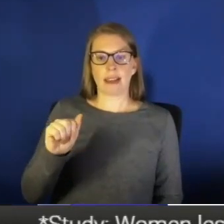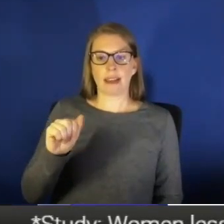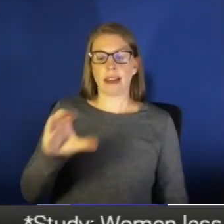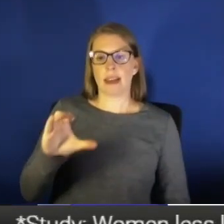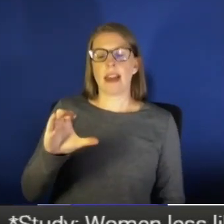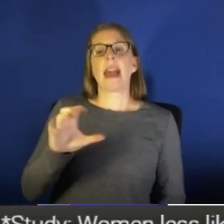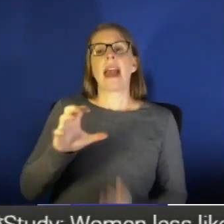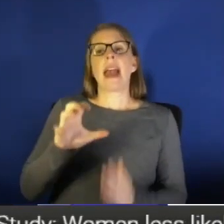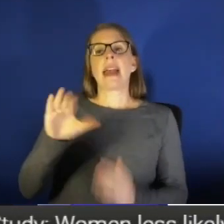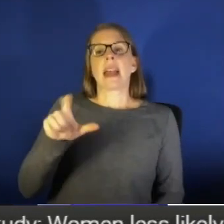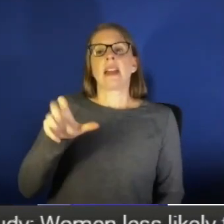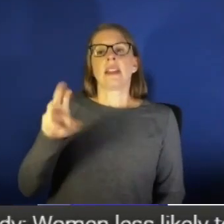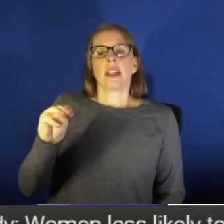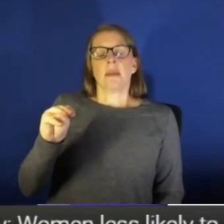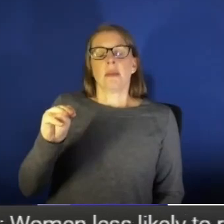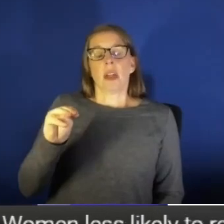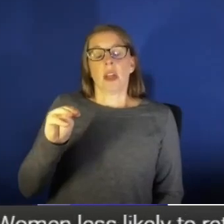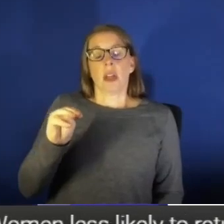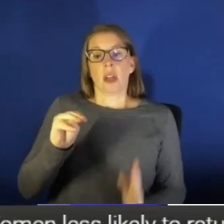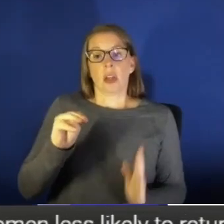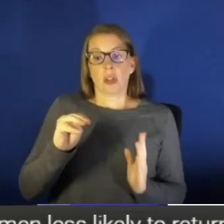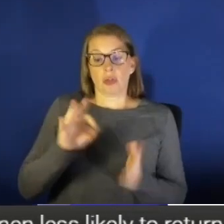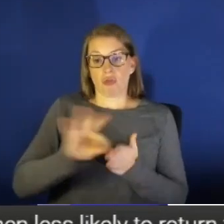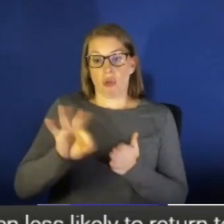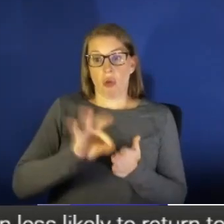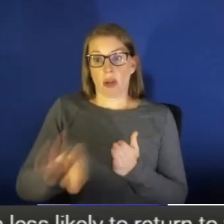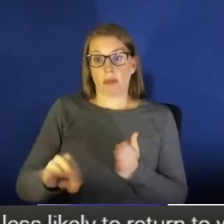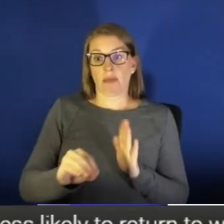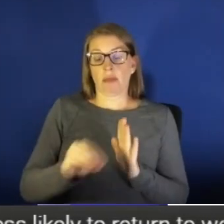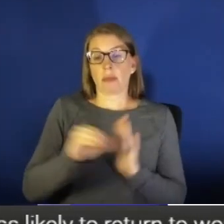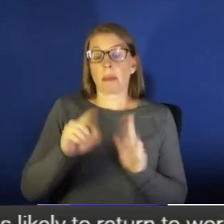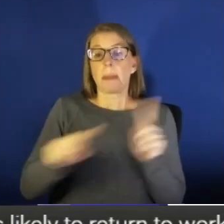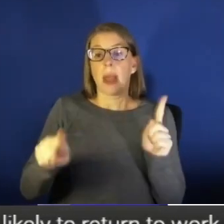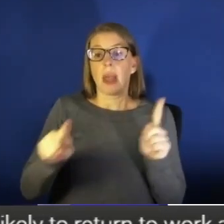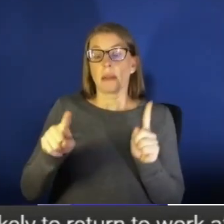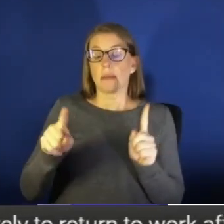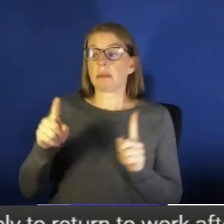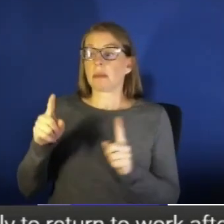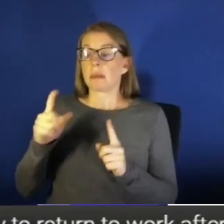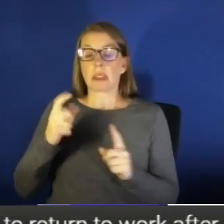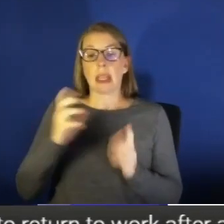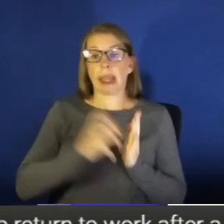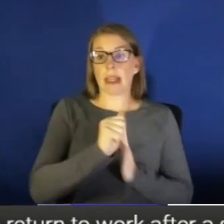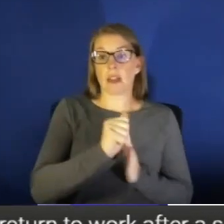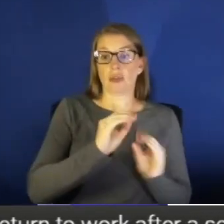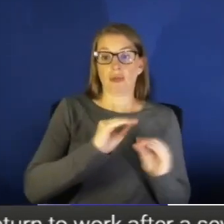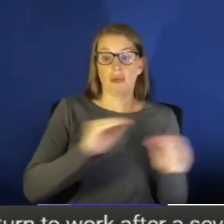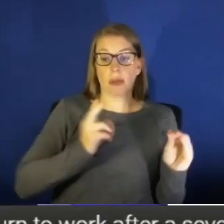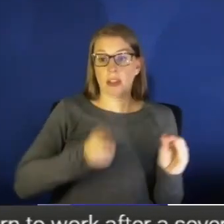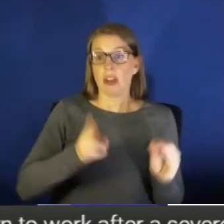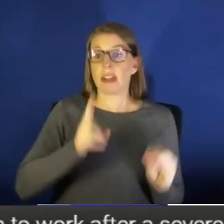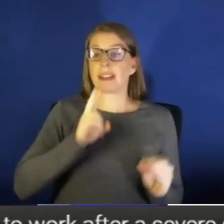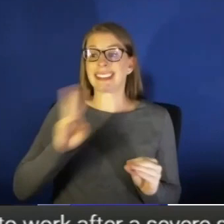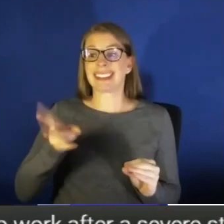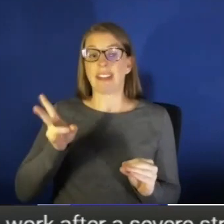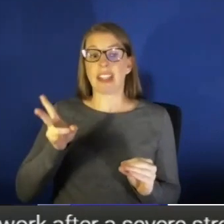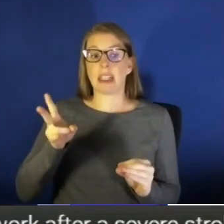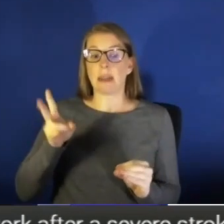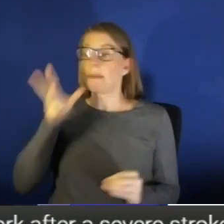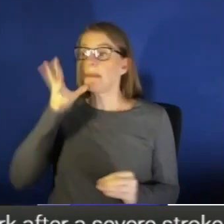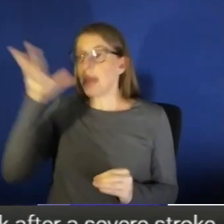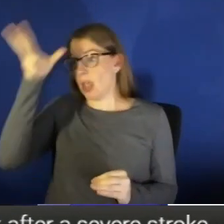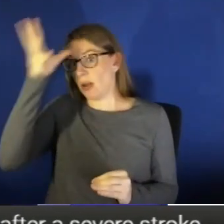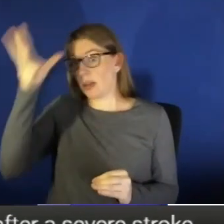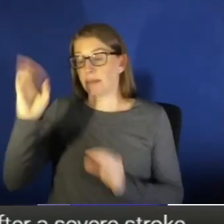2 small lung nodules. I have no history of cancer, but both my parents smoked. I'm 70 years old. Should I get a follow-up?